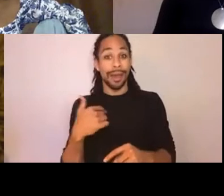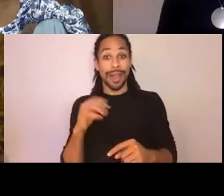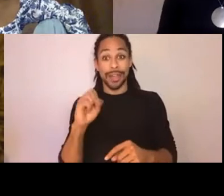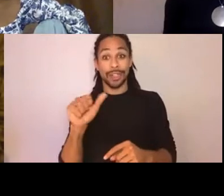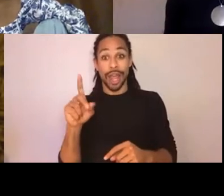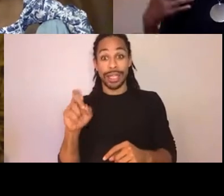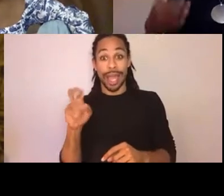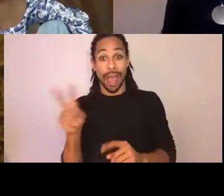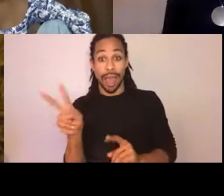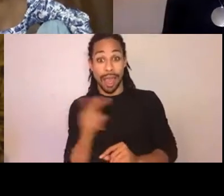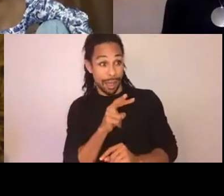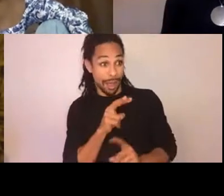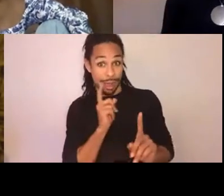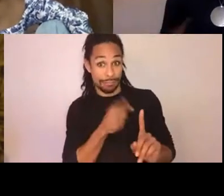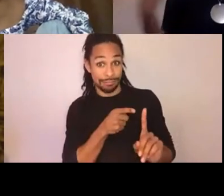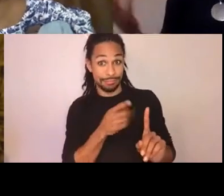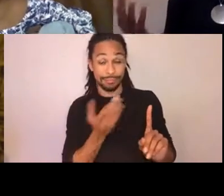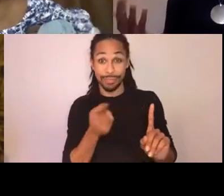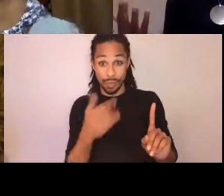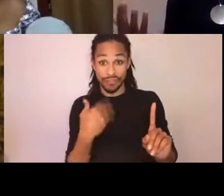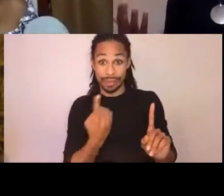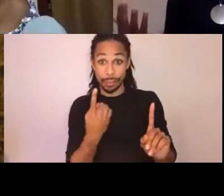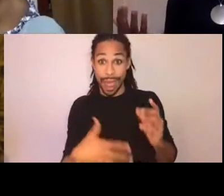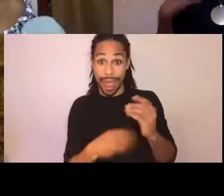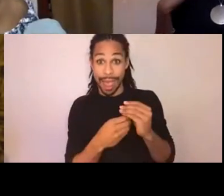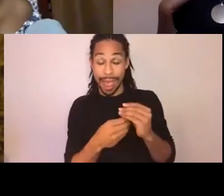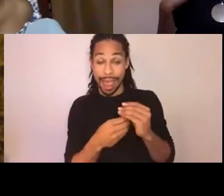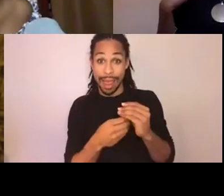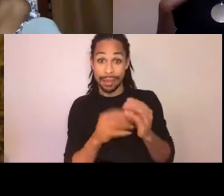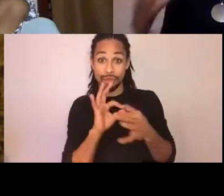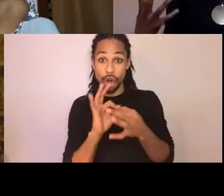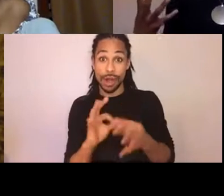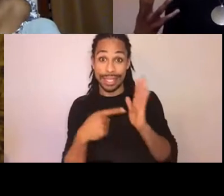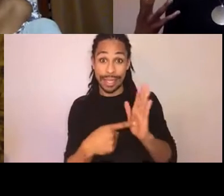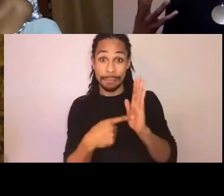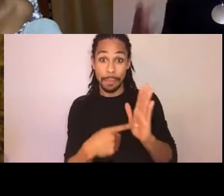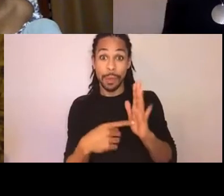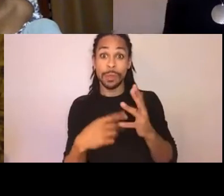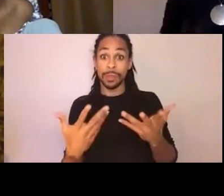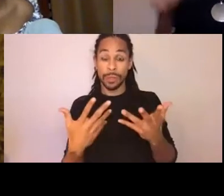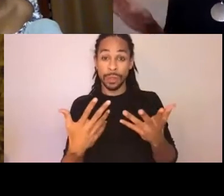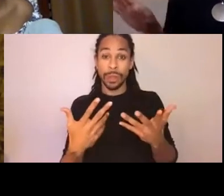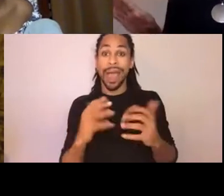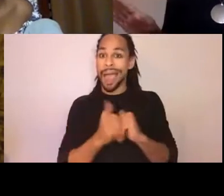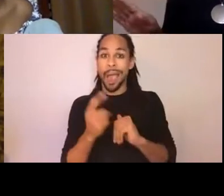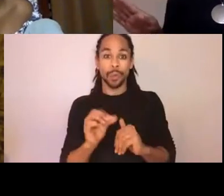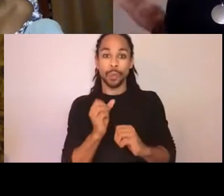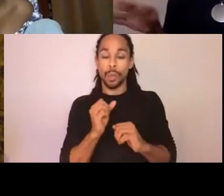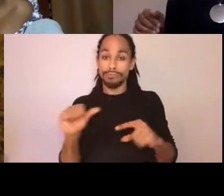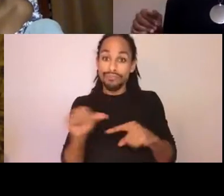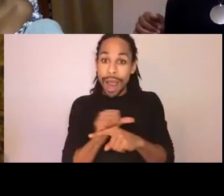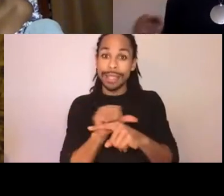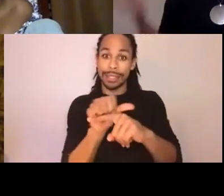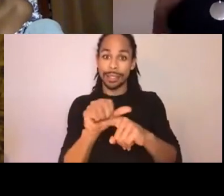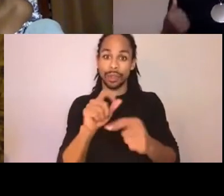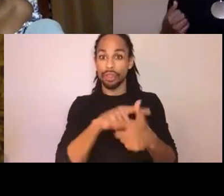you know, if you have anything to add in terms of examples of that you've seen, putting those things into practice. And then I'd love to hear from each of